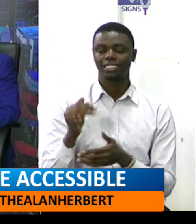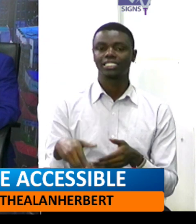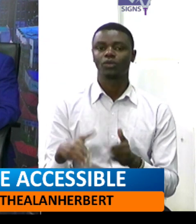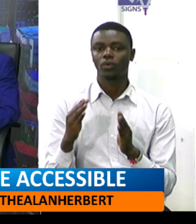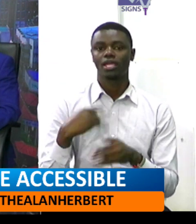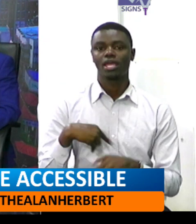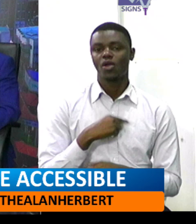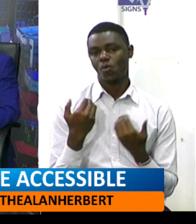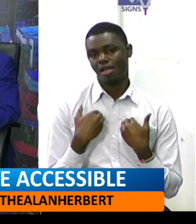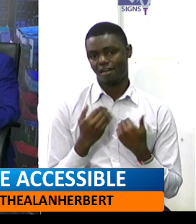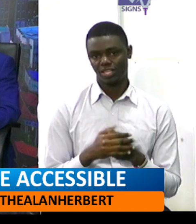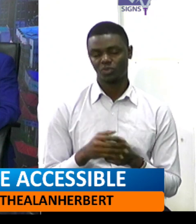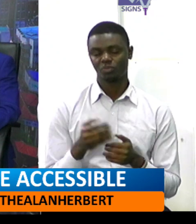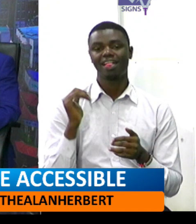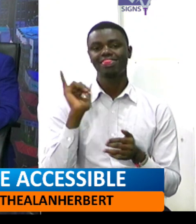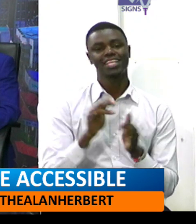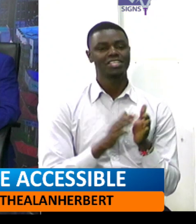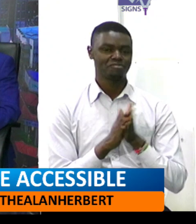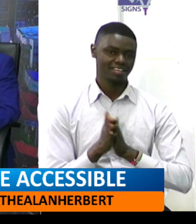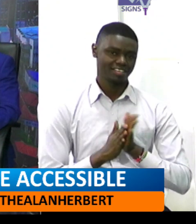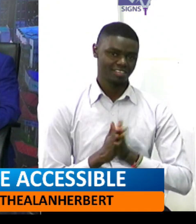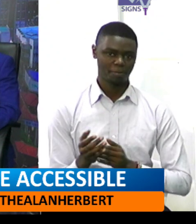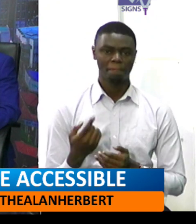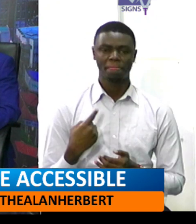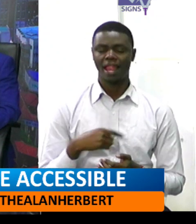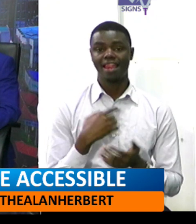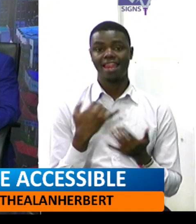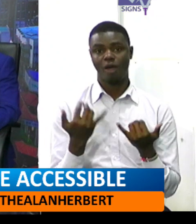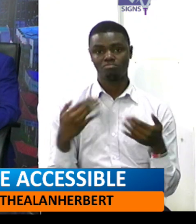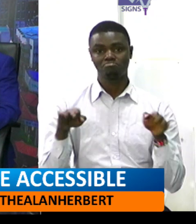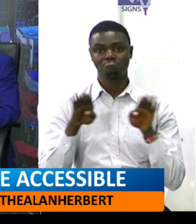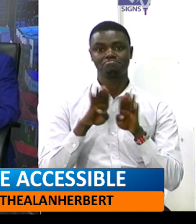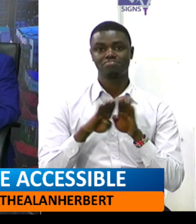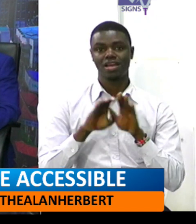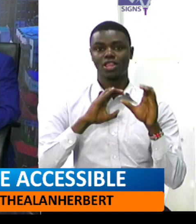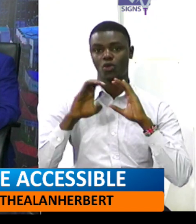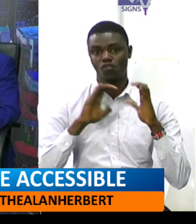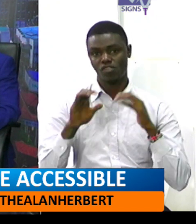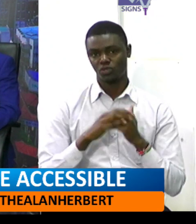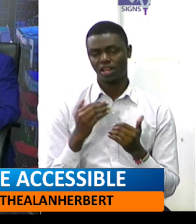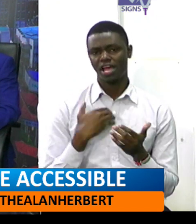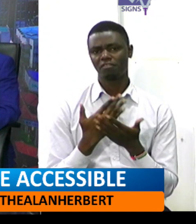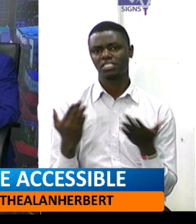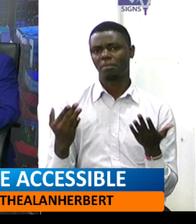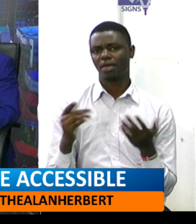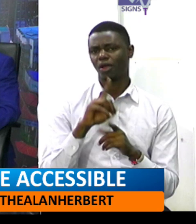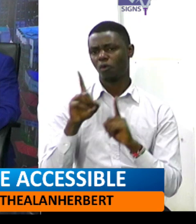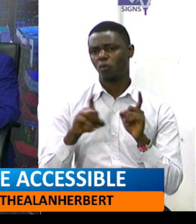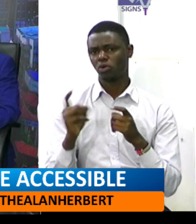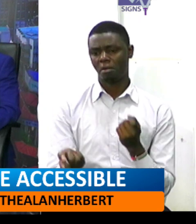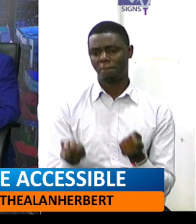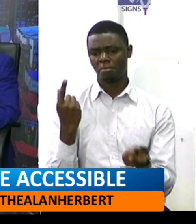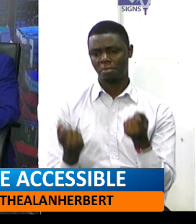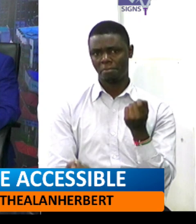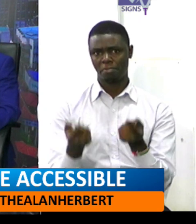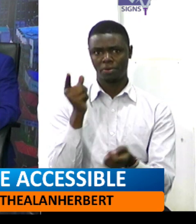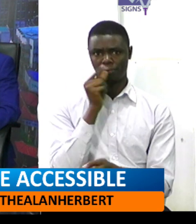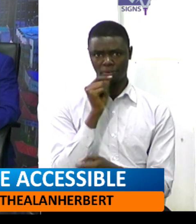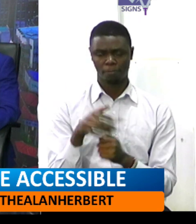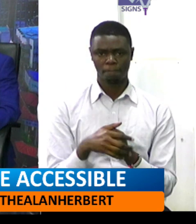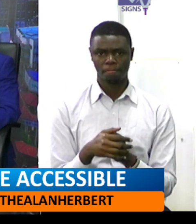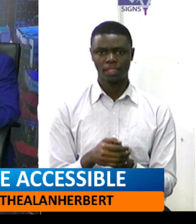Yes. Right. Interesting there. As we are coming to the end of the conversation, there are some other questions that I've just streamed in here.